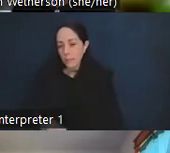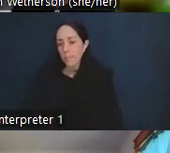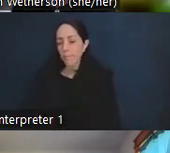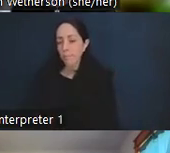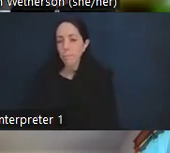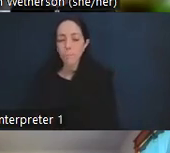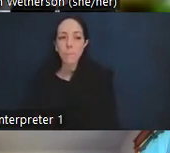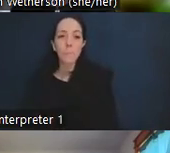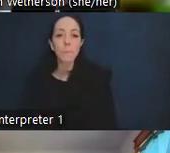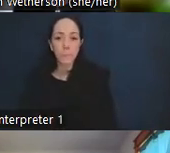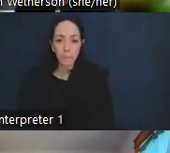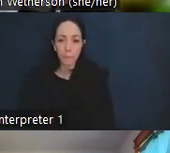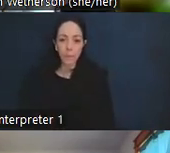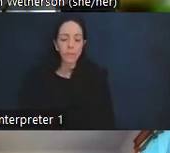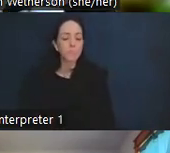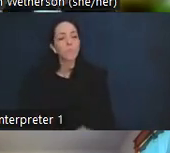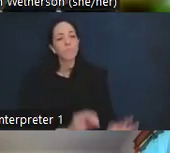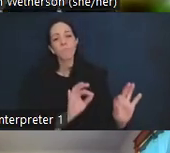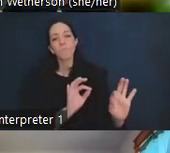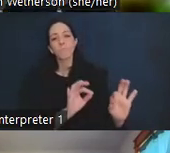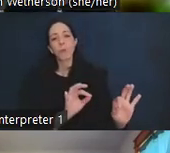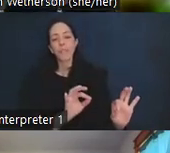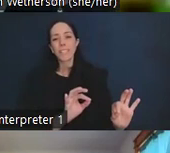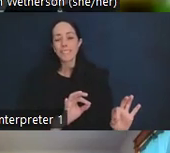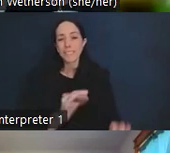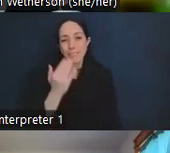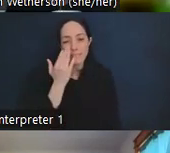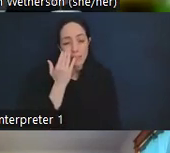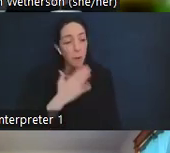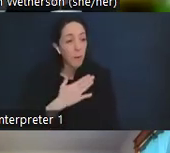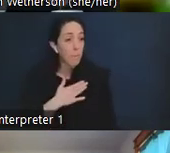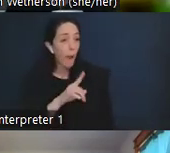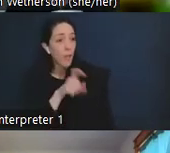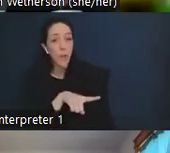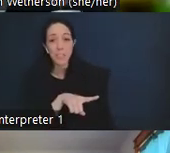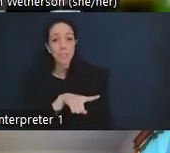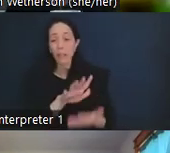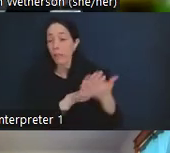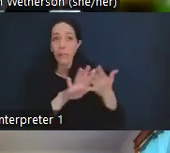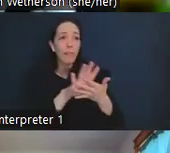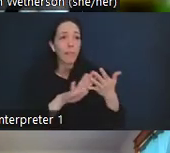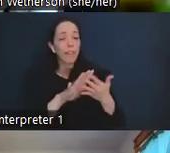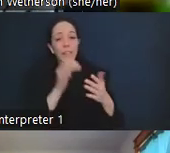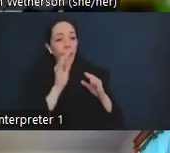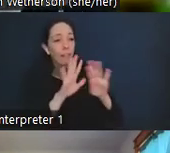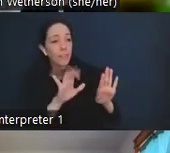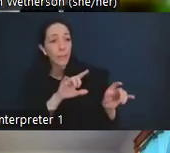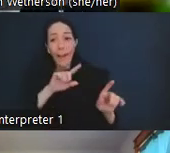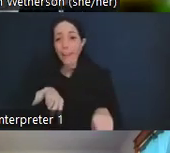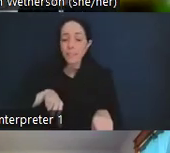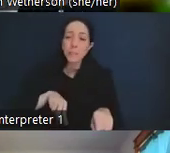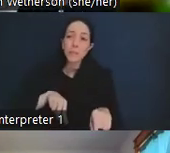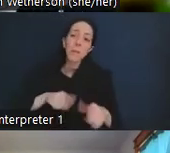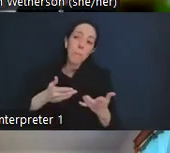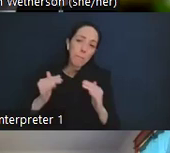You gave a terrific response for a terribly worded question in the first place. So I might reach out to you. I would be interested in learning